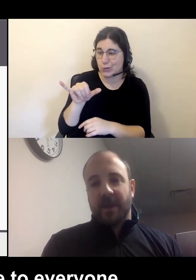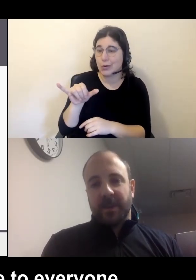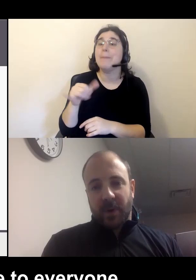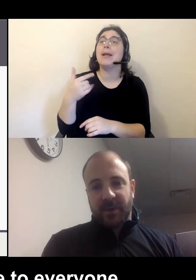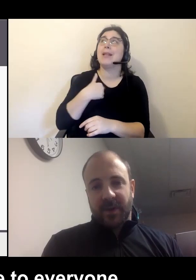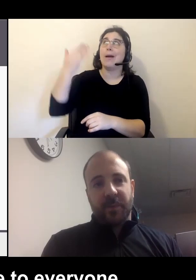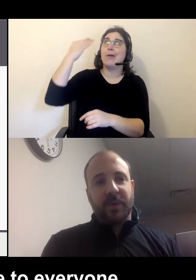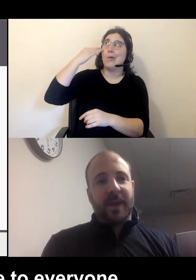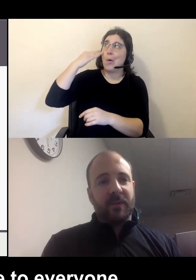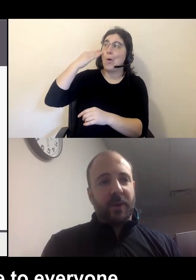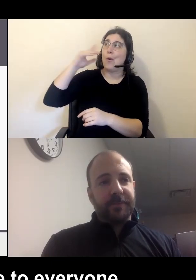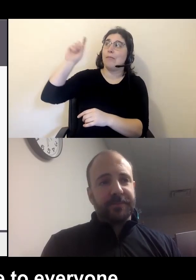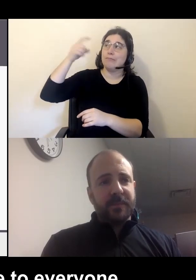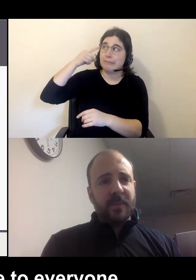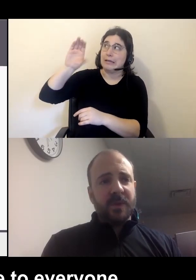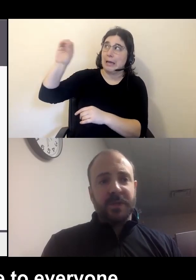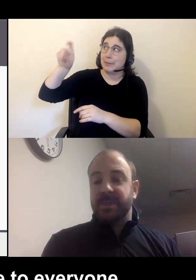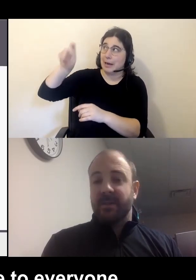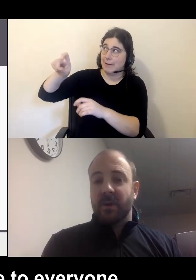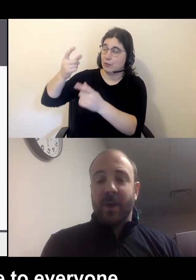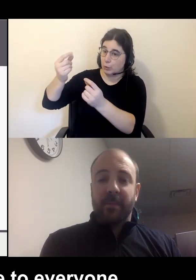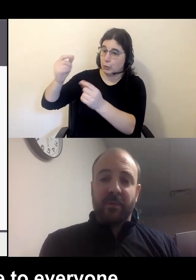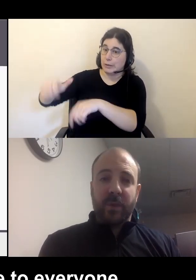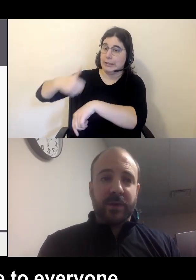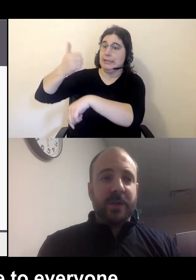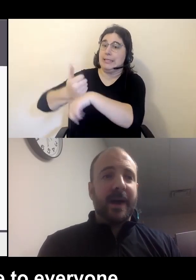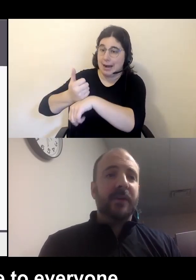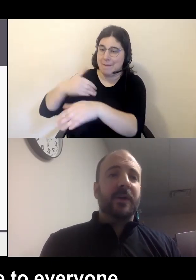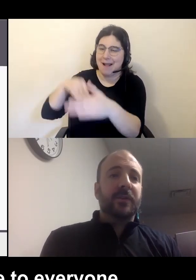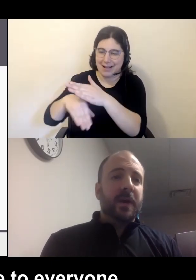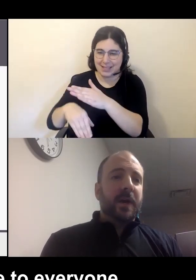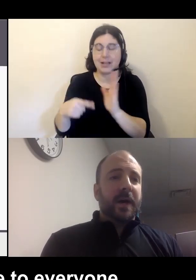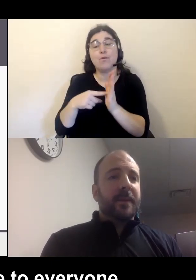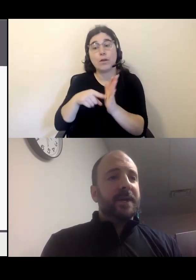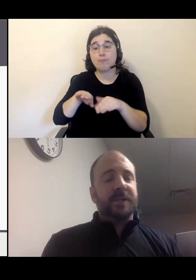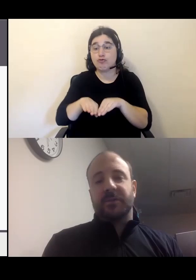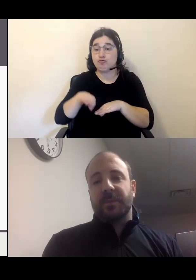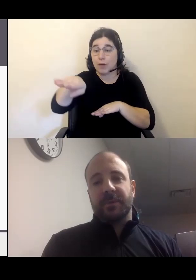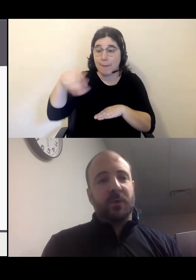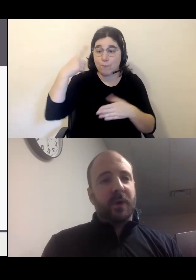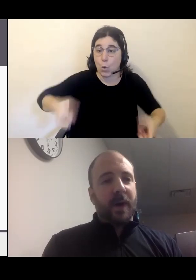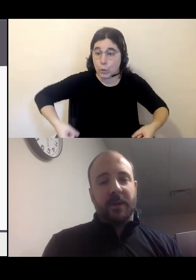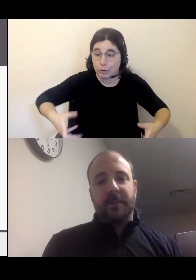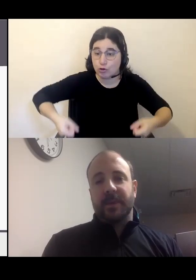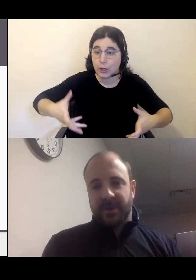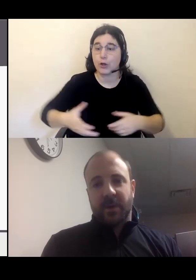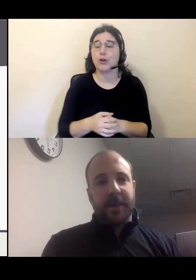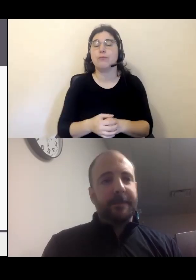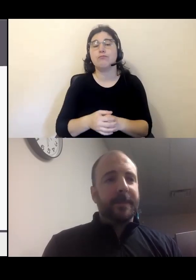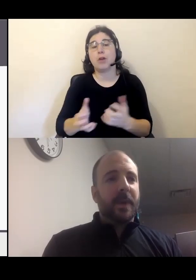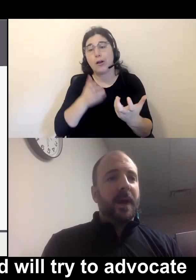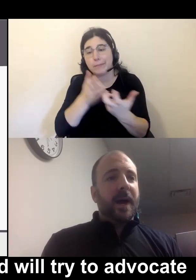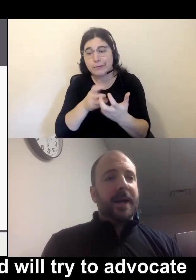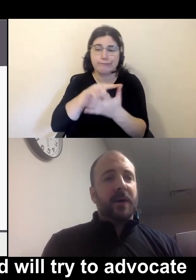their environment more accessible to everyone, such as having a ramp for wheelchair access, accommodations for people who require them,